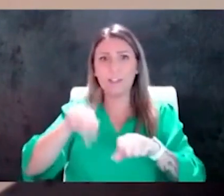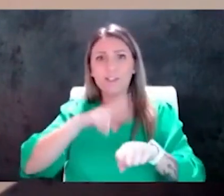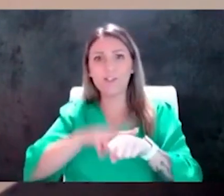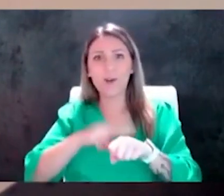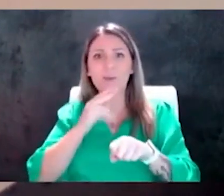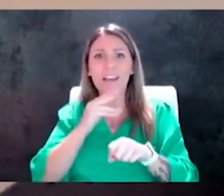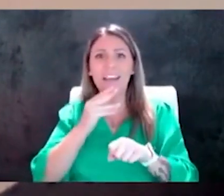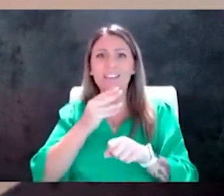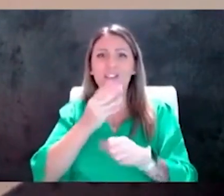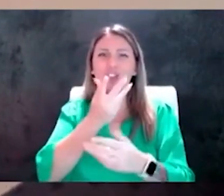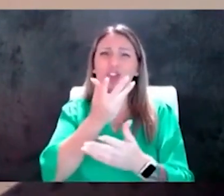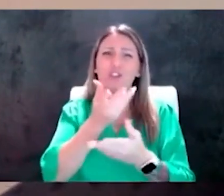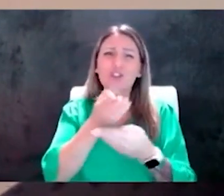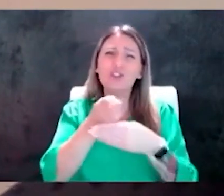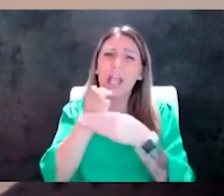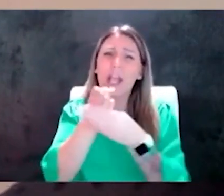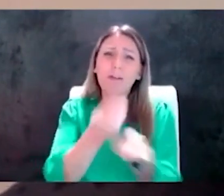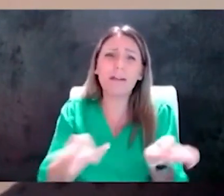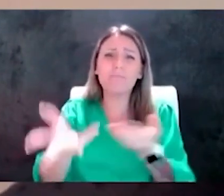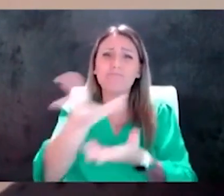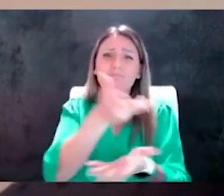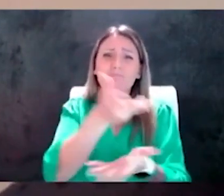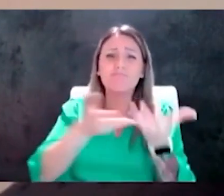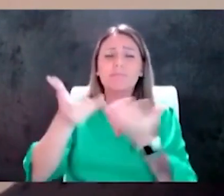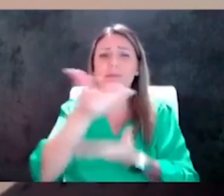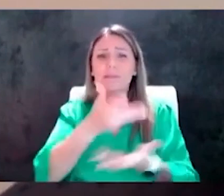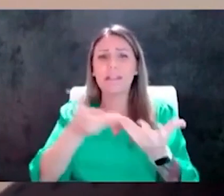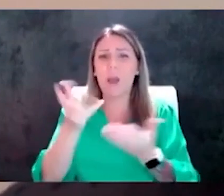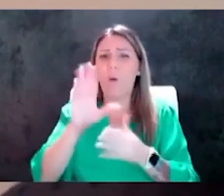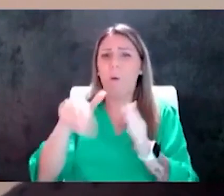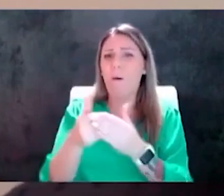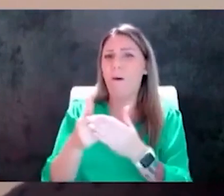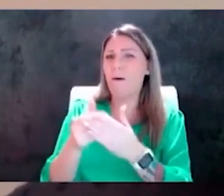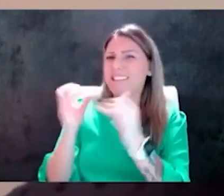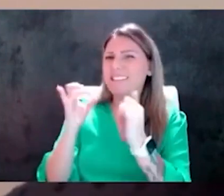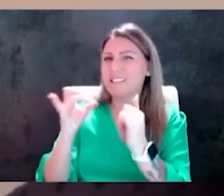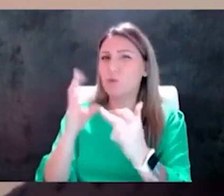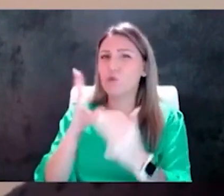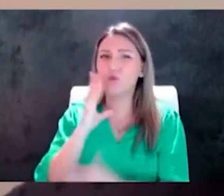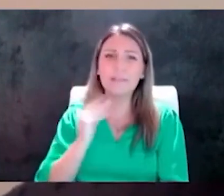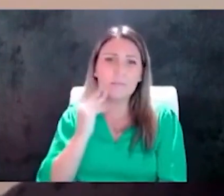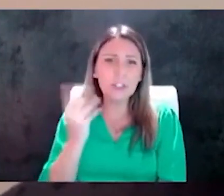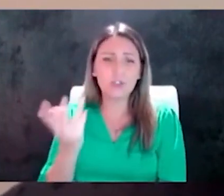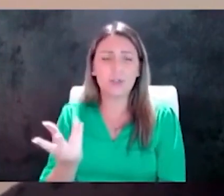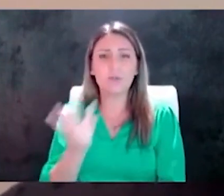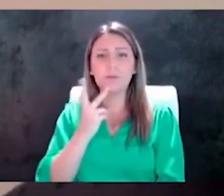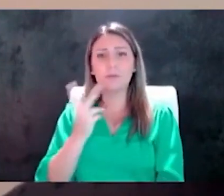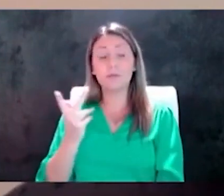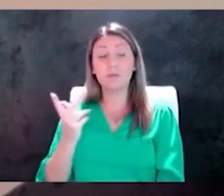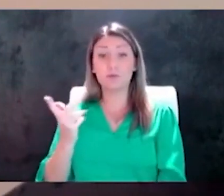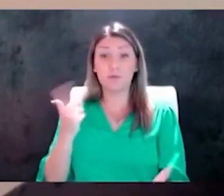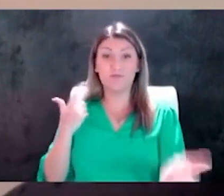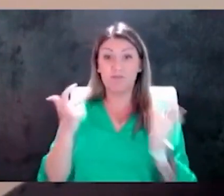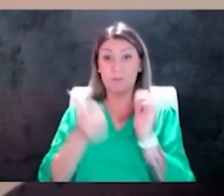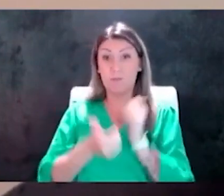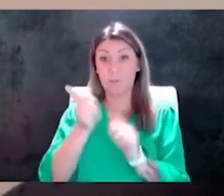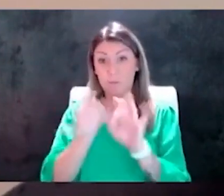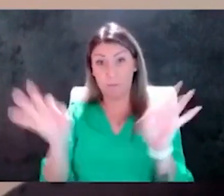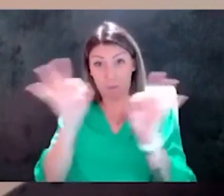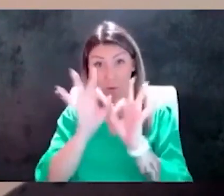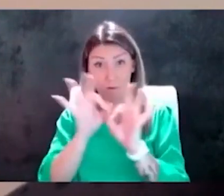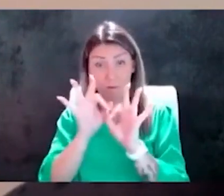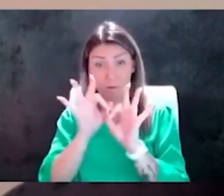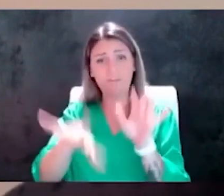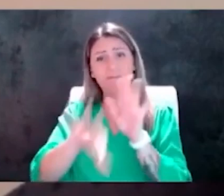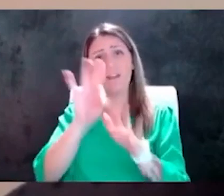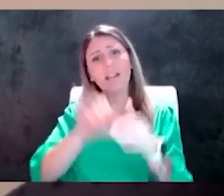others who are going through something similar was really helpful too. So I think the biggest thing is just finding support within your community